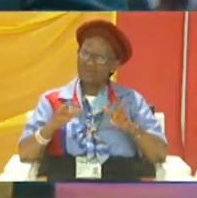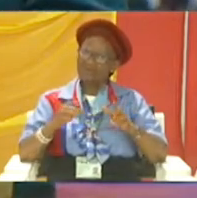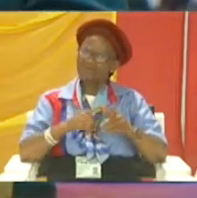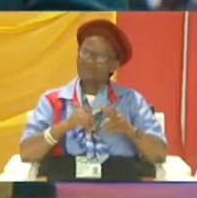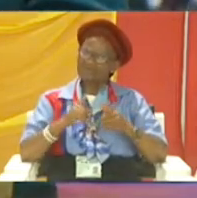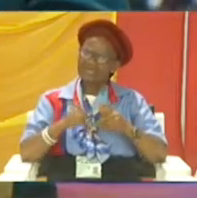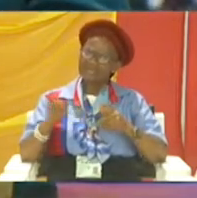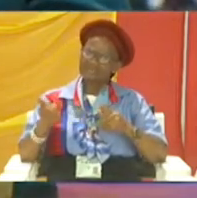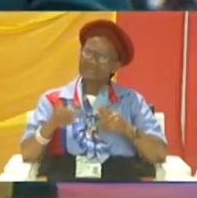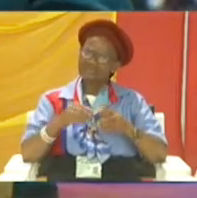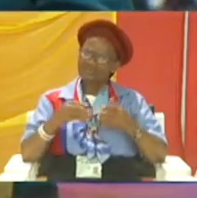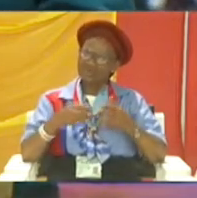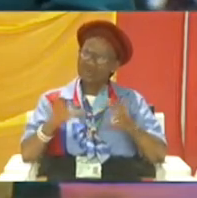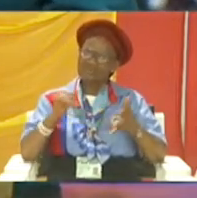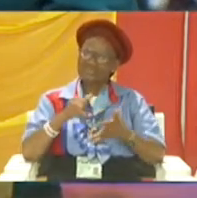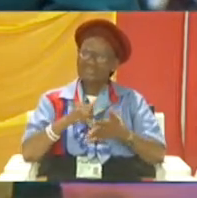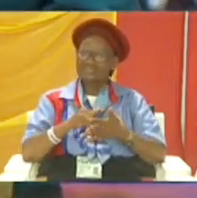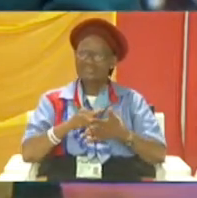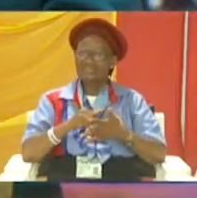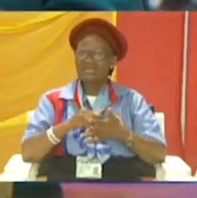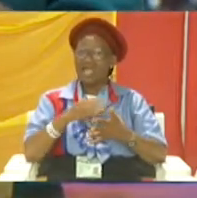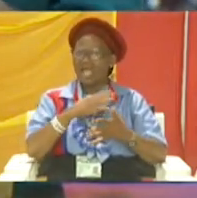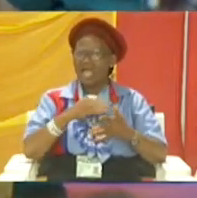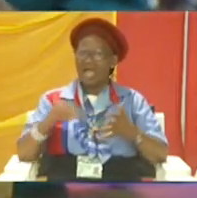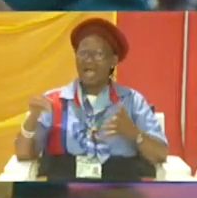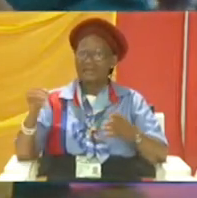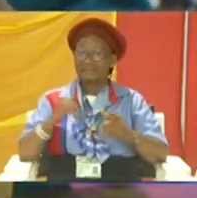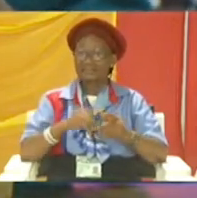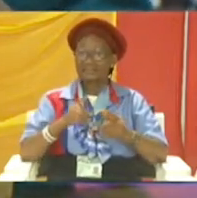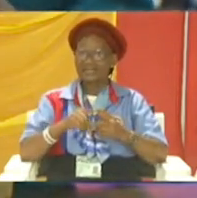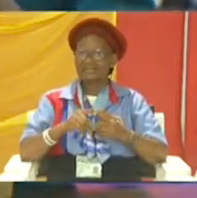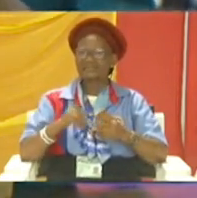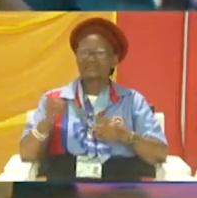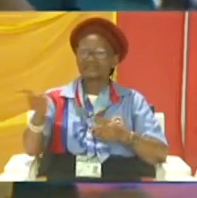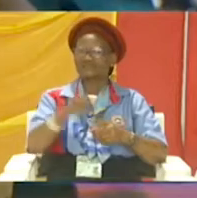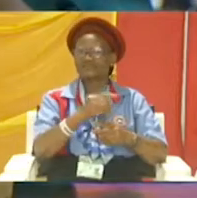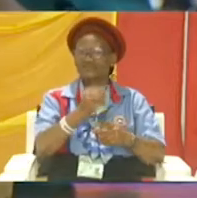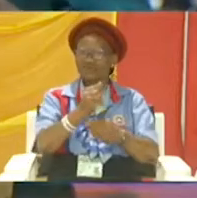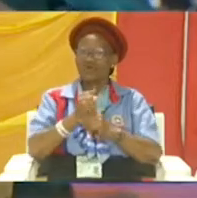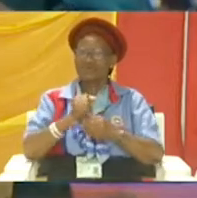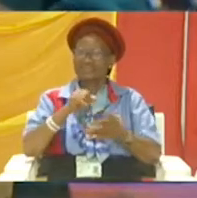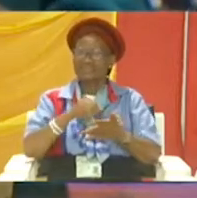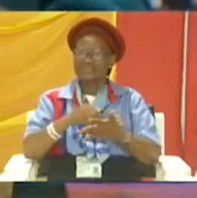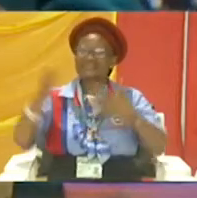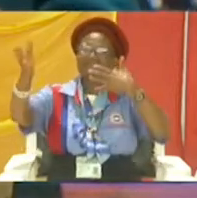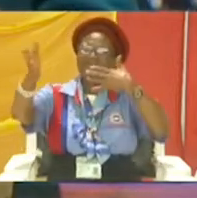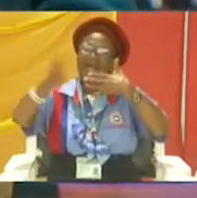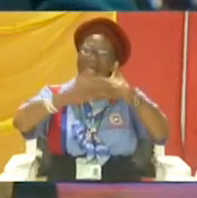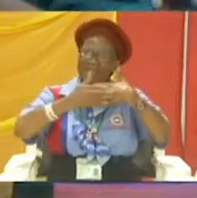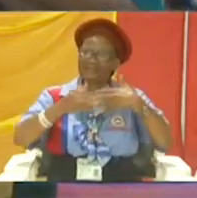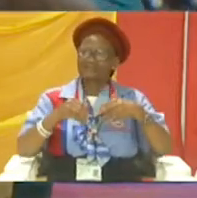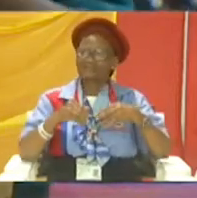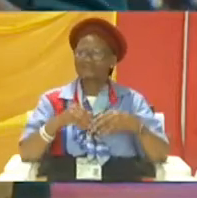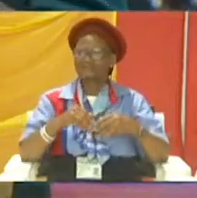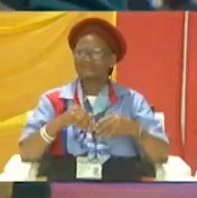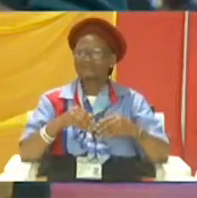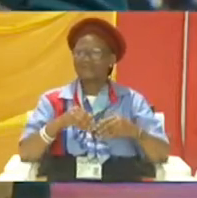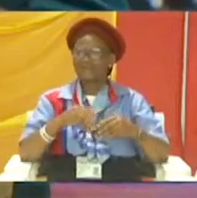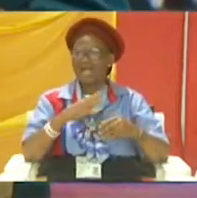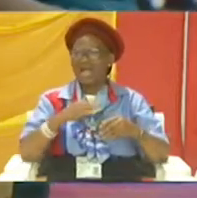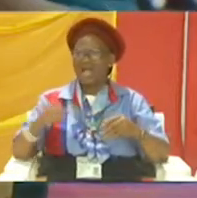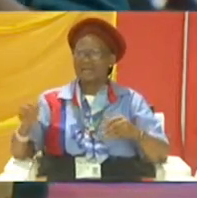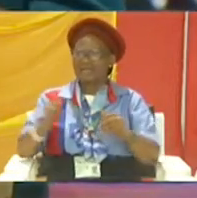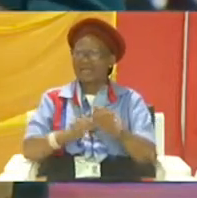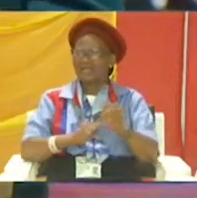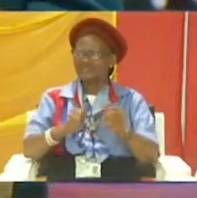O wa sonu lowo re. And then you got it back. O wa tun ri igba pada. And